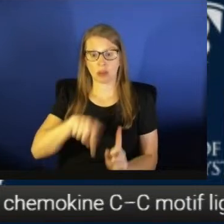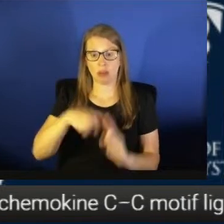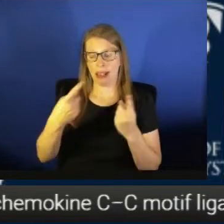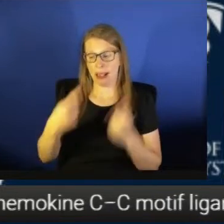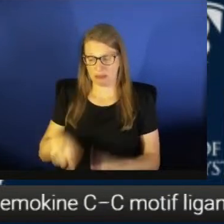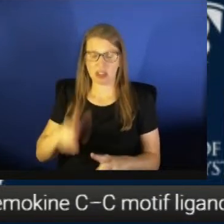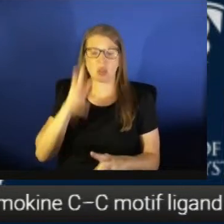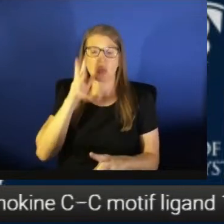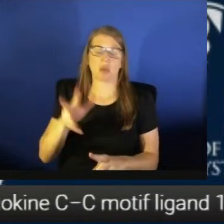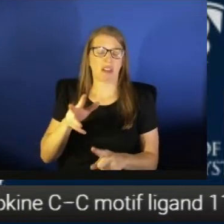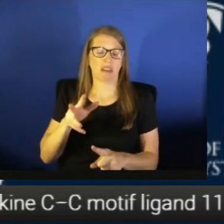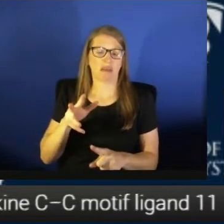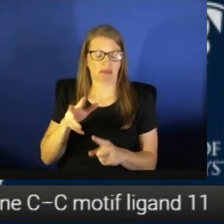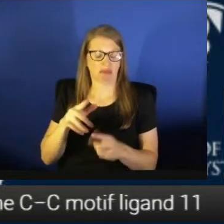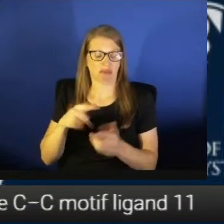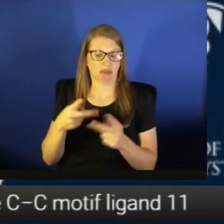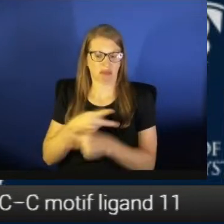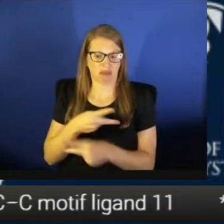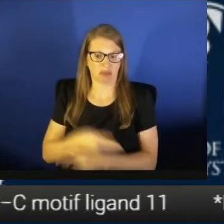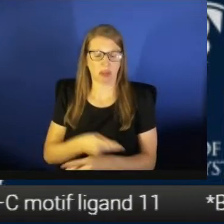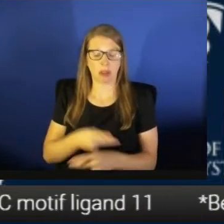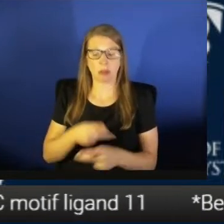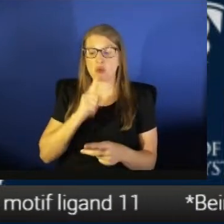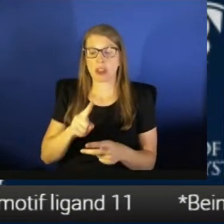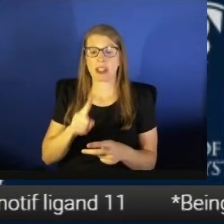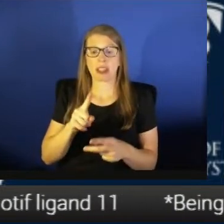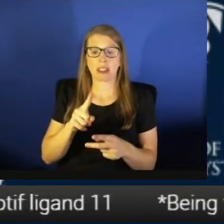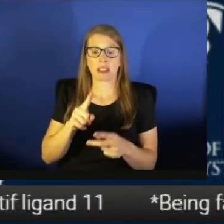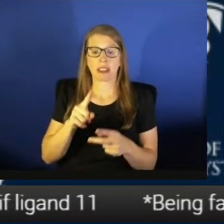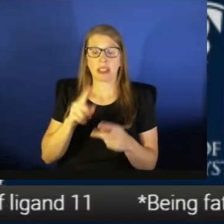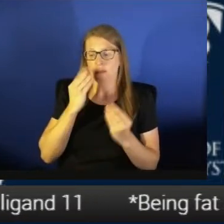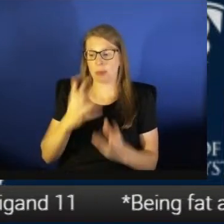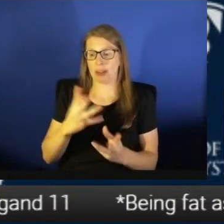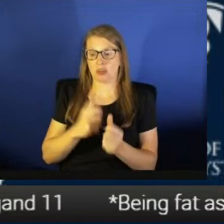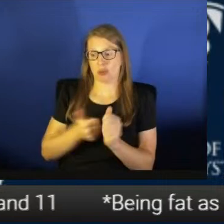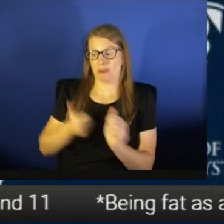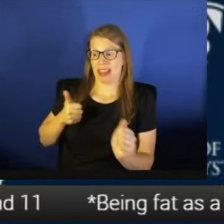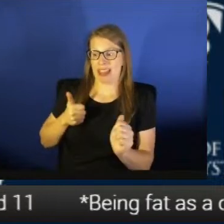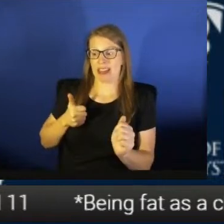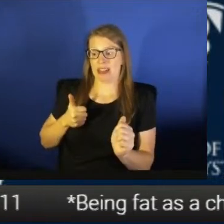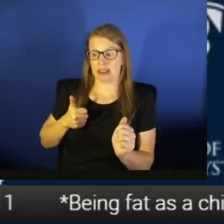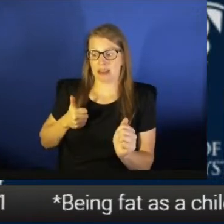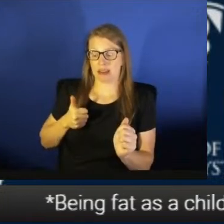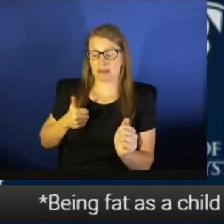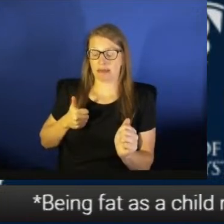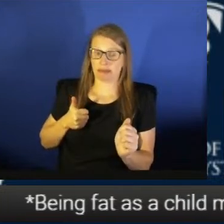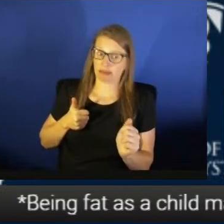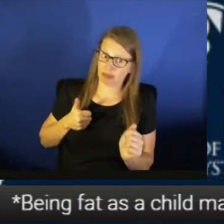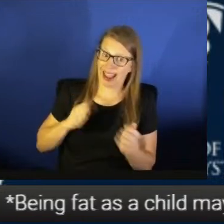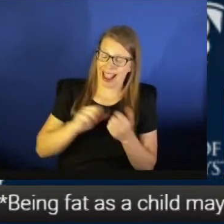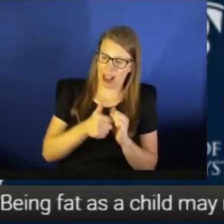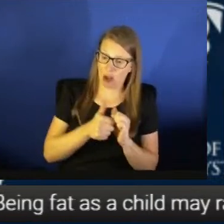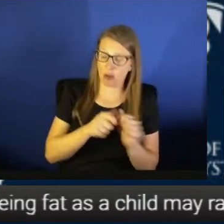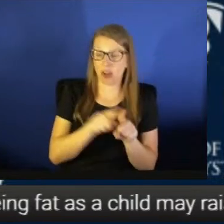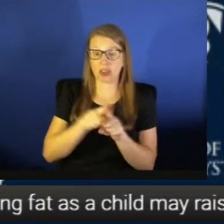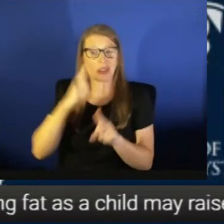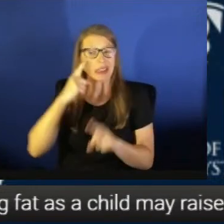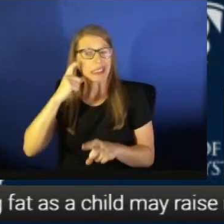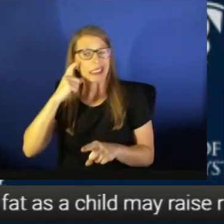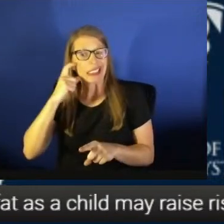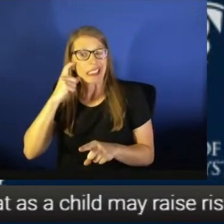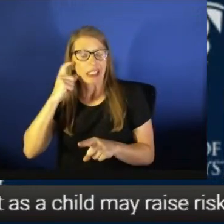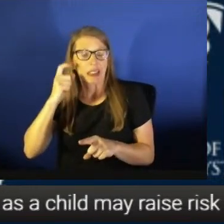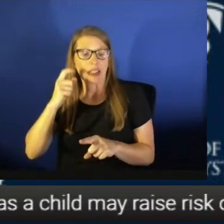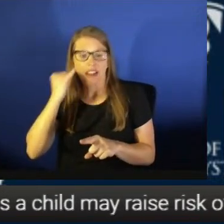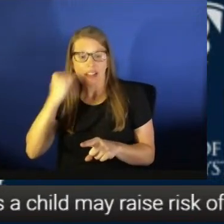getting information on how to prevent it and what to do if you think there's a suspected case, who to contact. But I